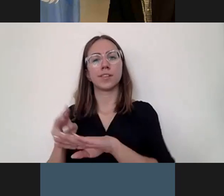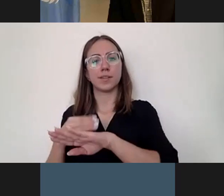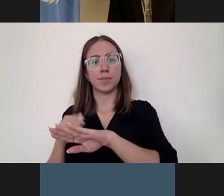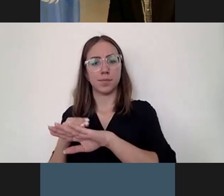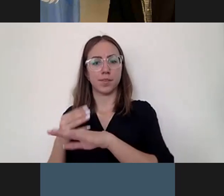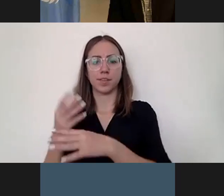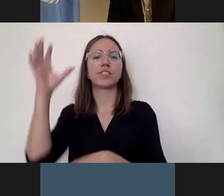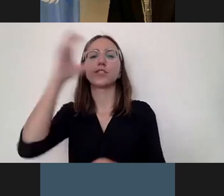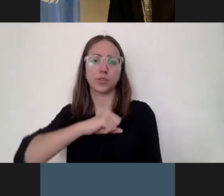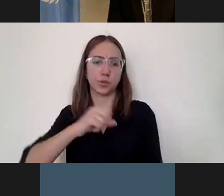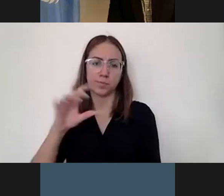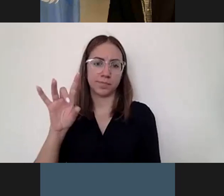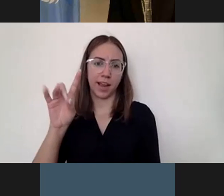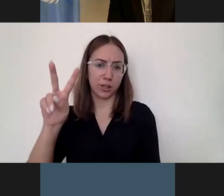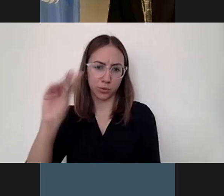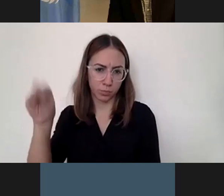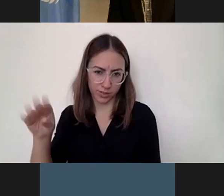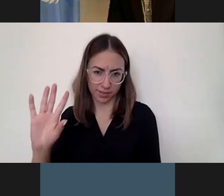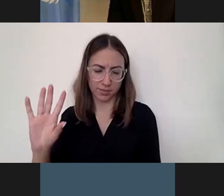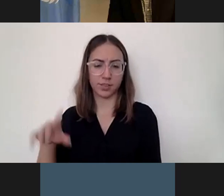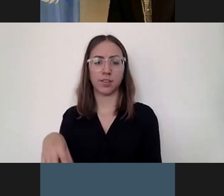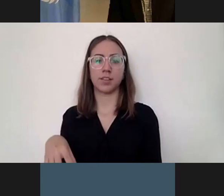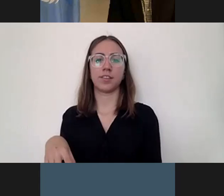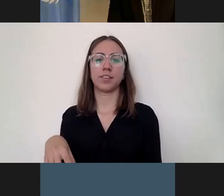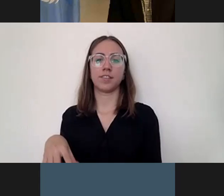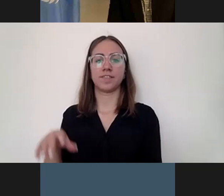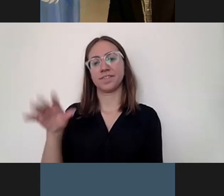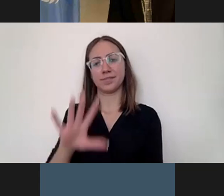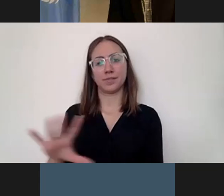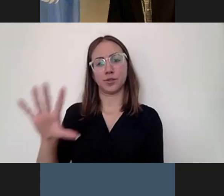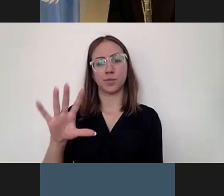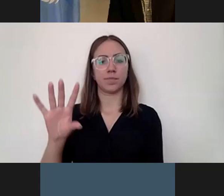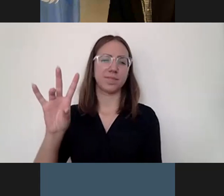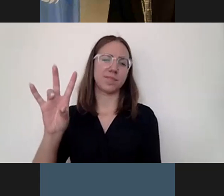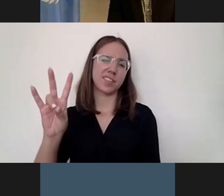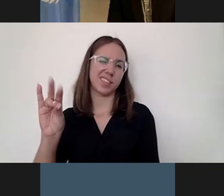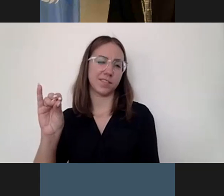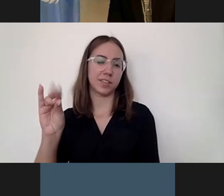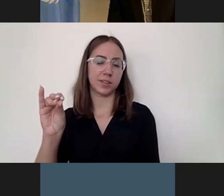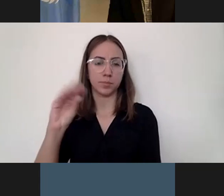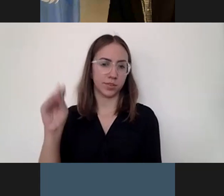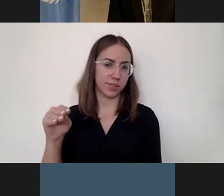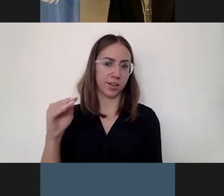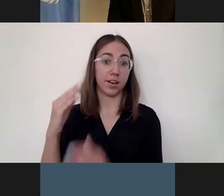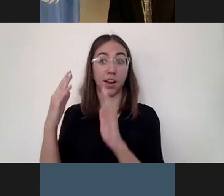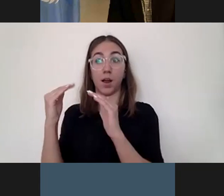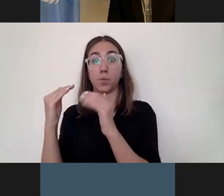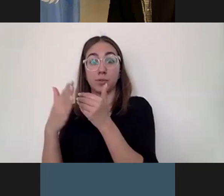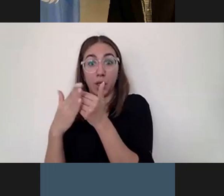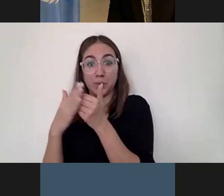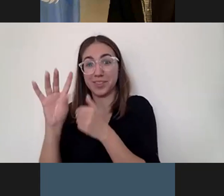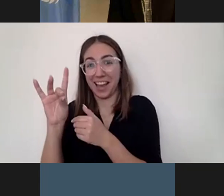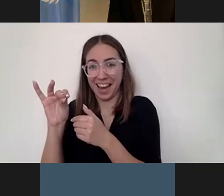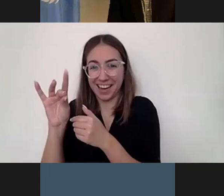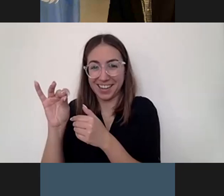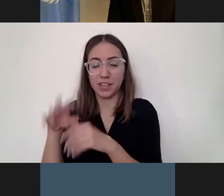is 82%, which, you know, again, but it's probably somewhere above, definitely above 70%. And I'm hoping it really is close to 80%, right?